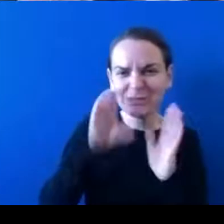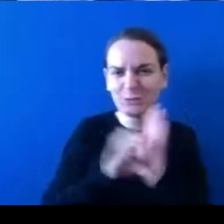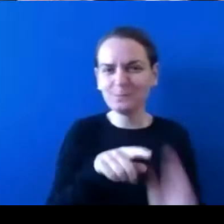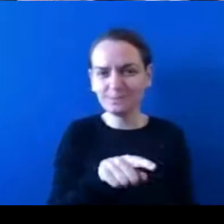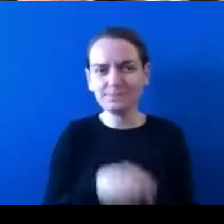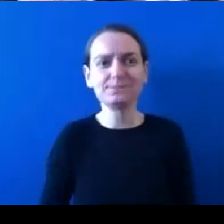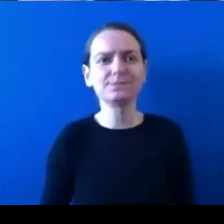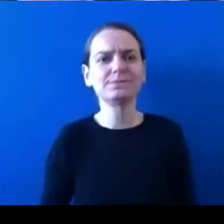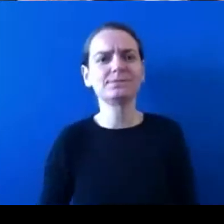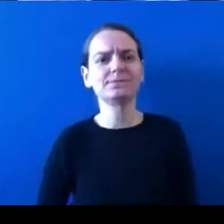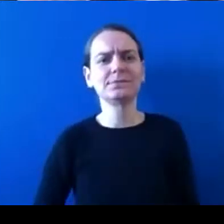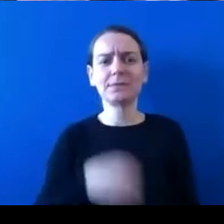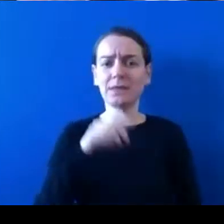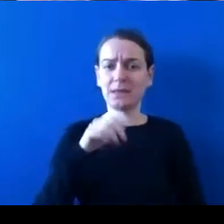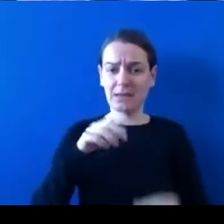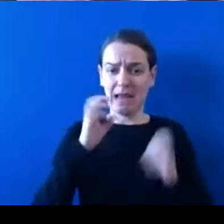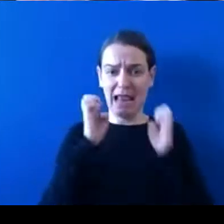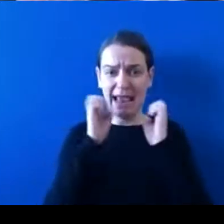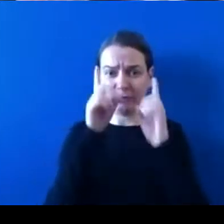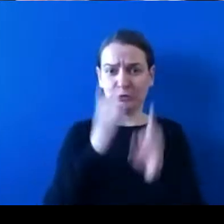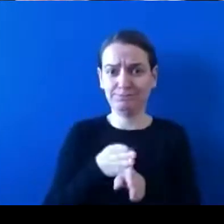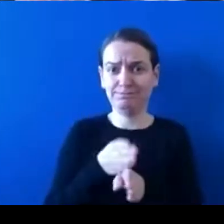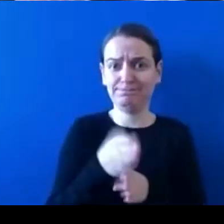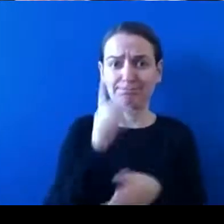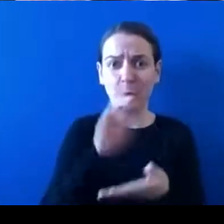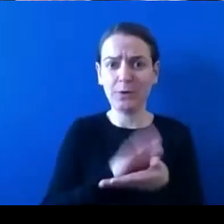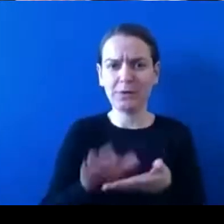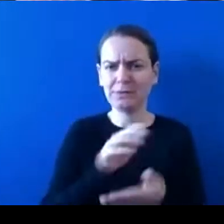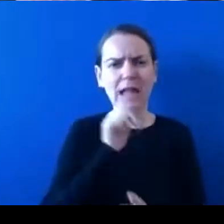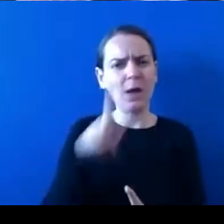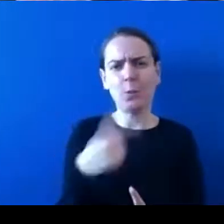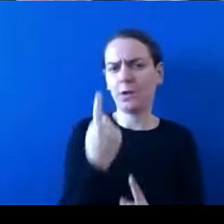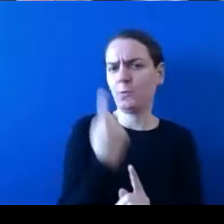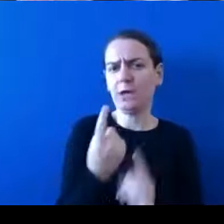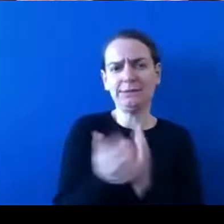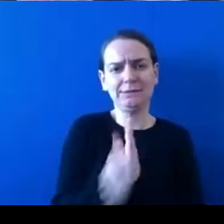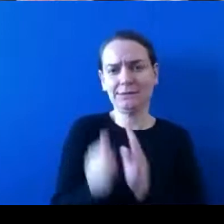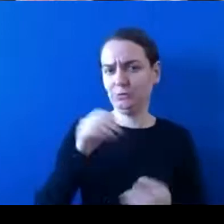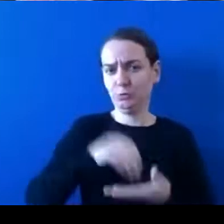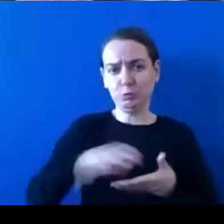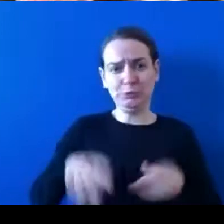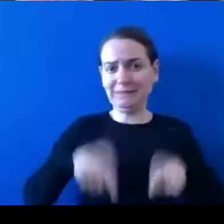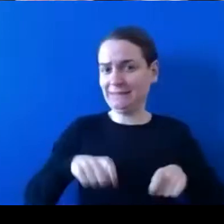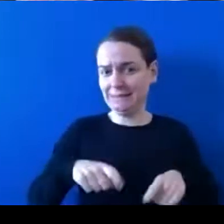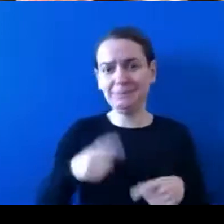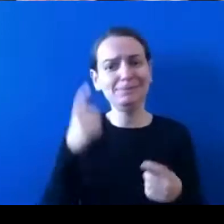there is a computer in the background. You need social skills,